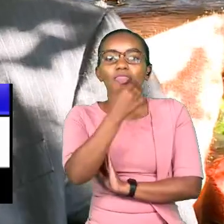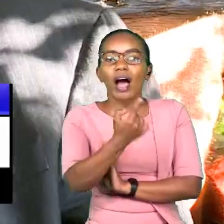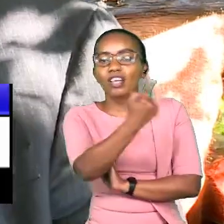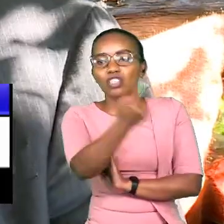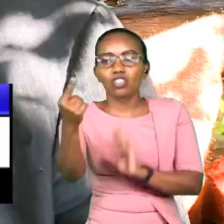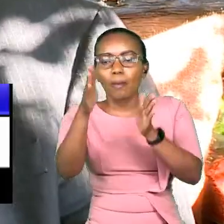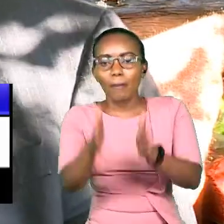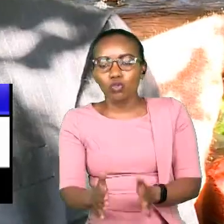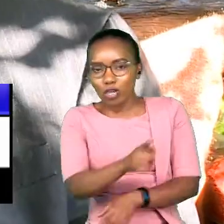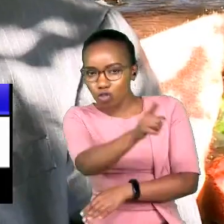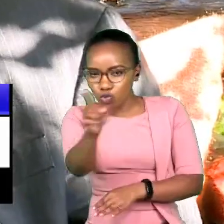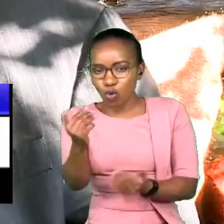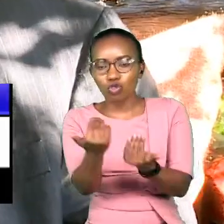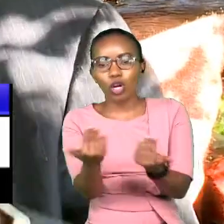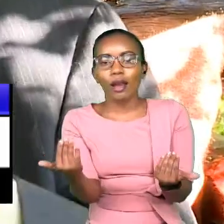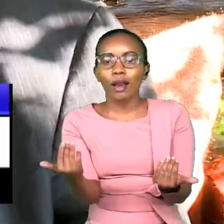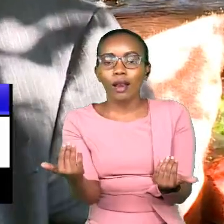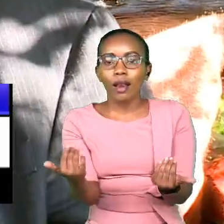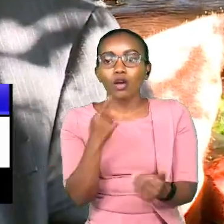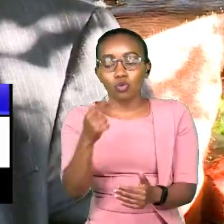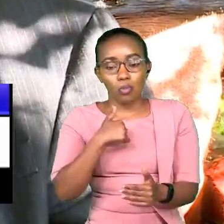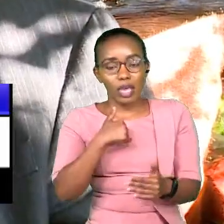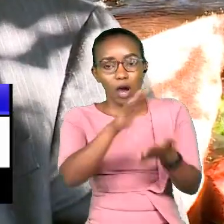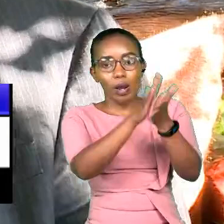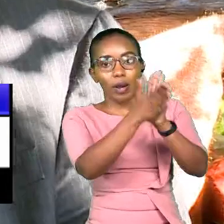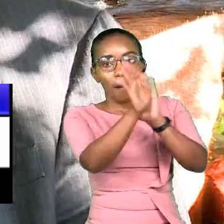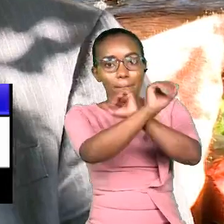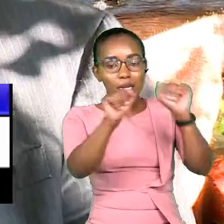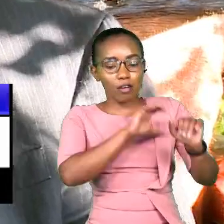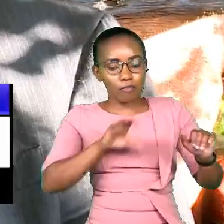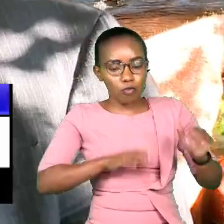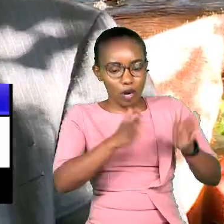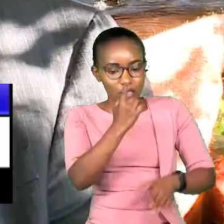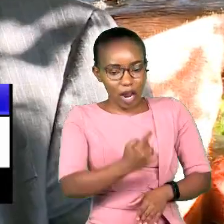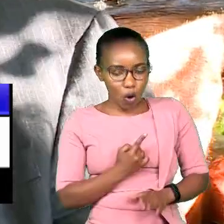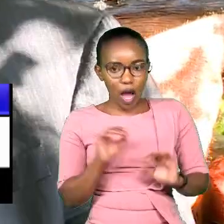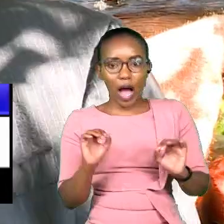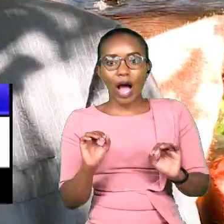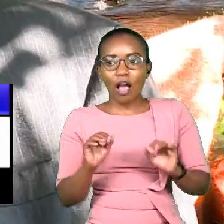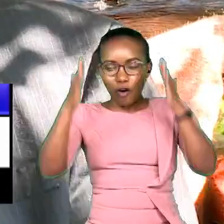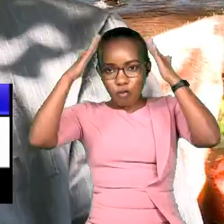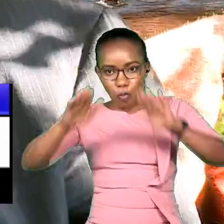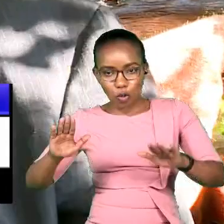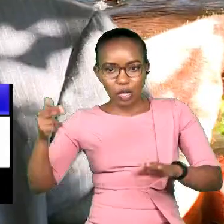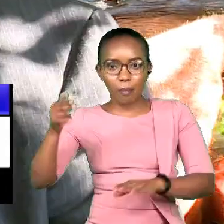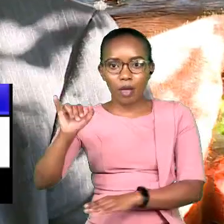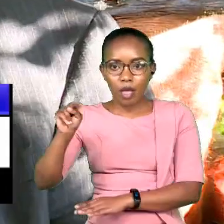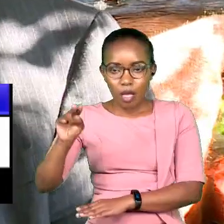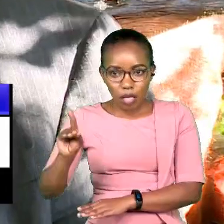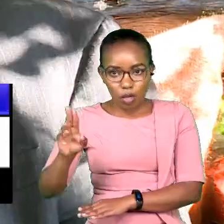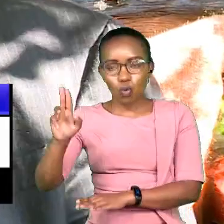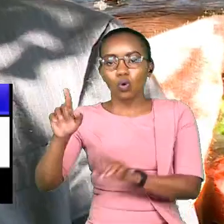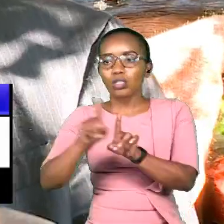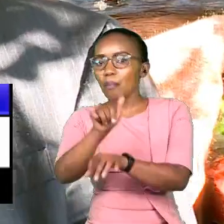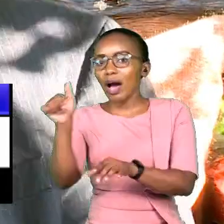is your child. And so I will be a president not just for Christians, but also for Muslims, for Hindus, and those without